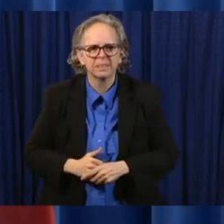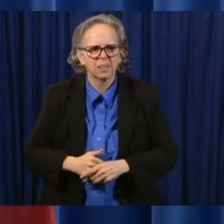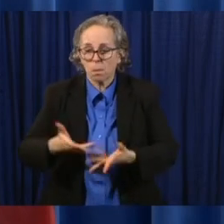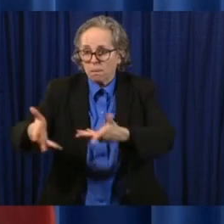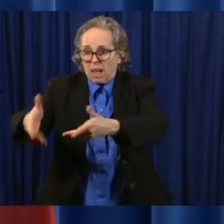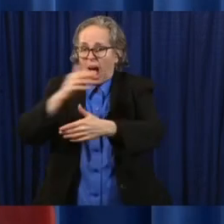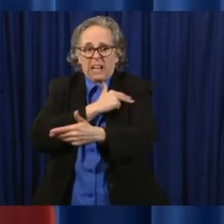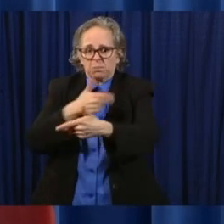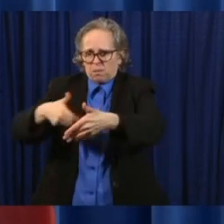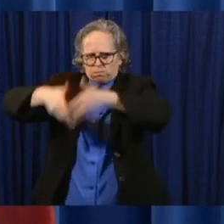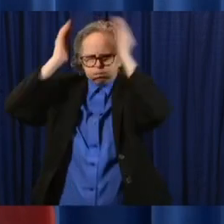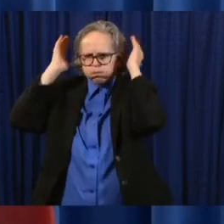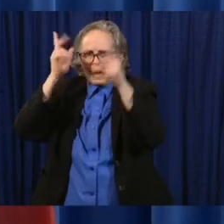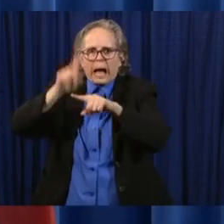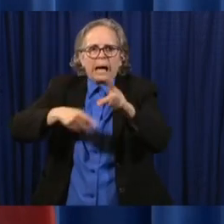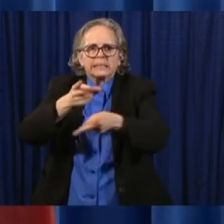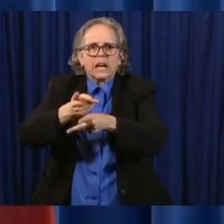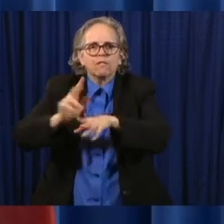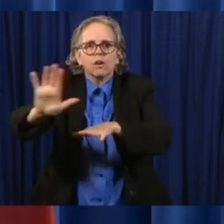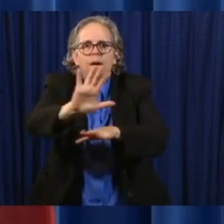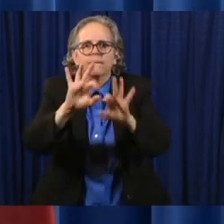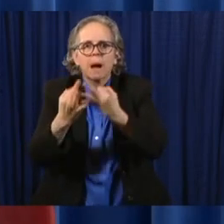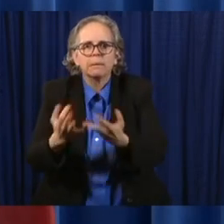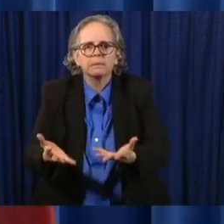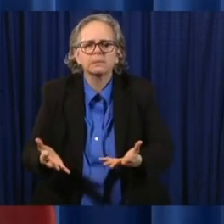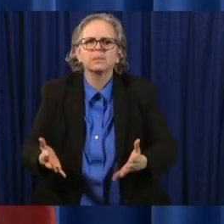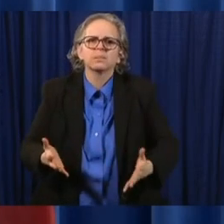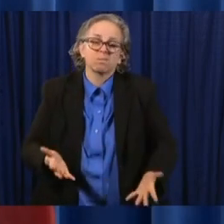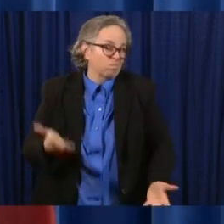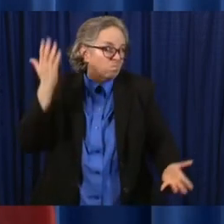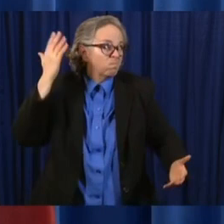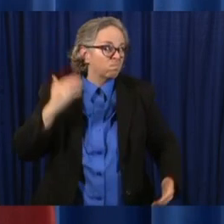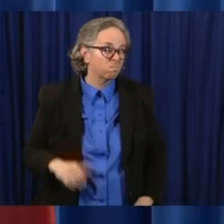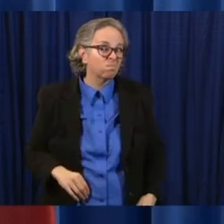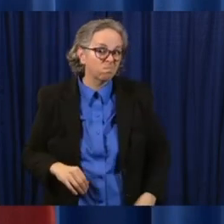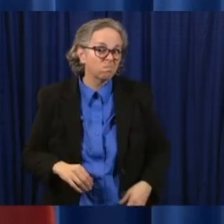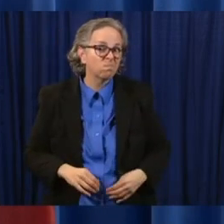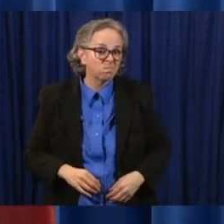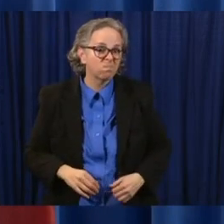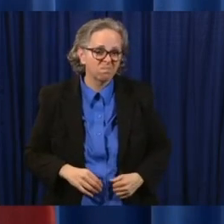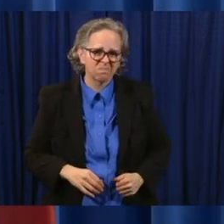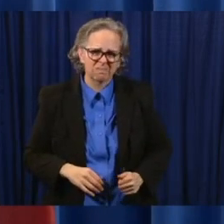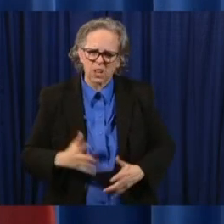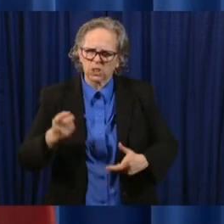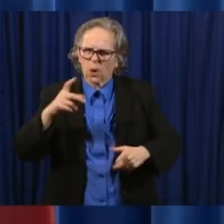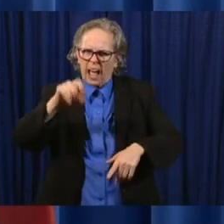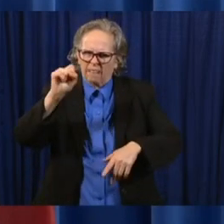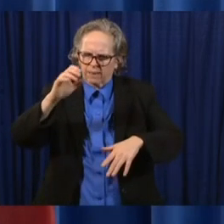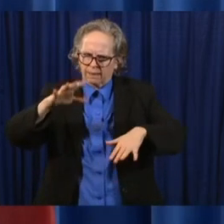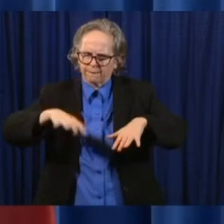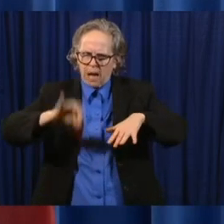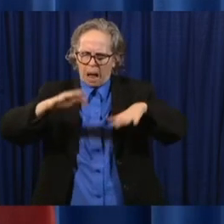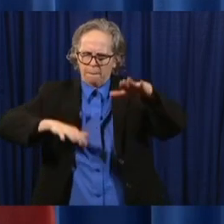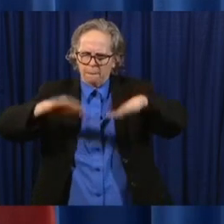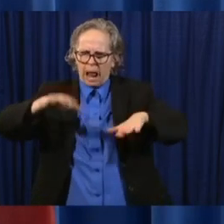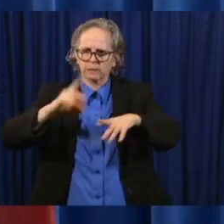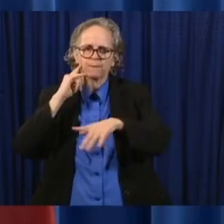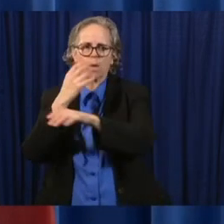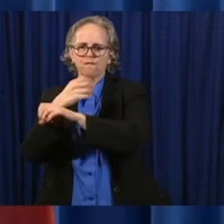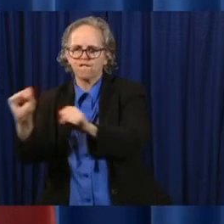needed. So we can do both. We can do both of these things. We can have